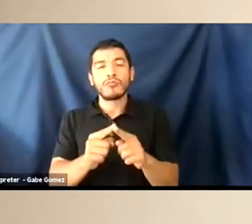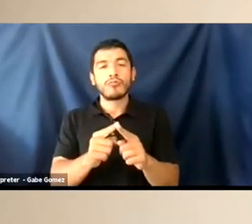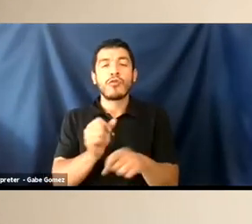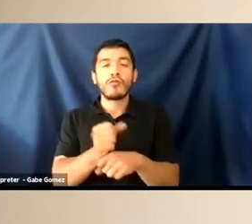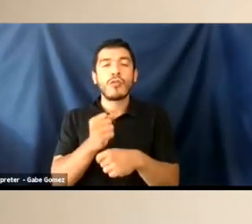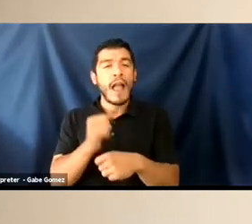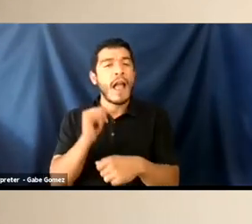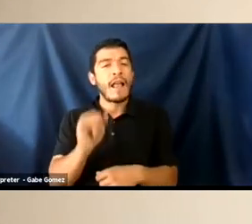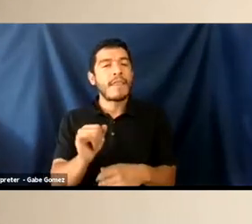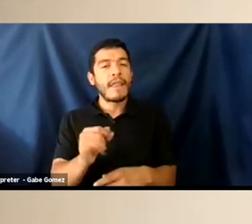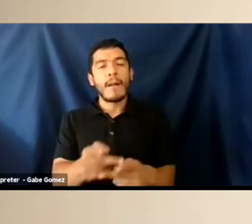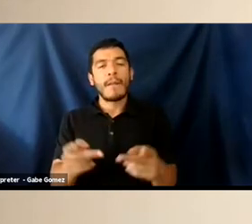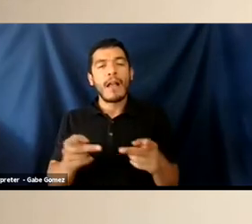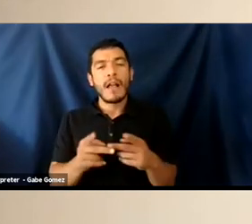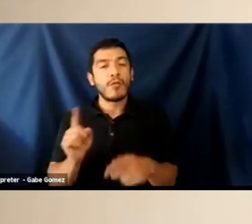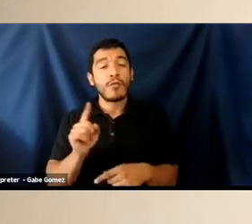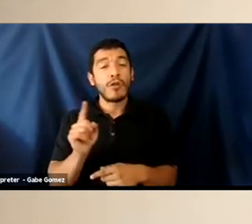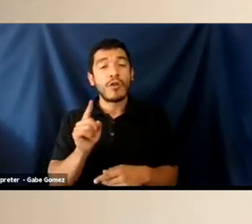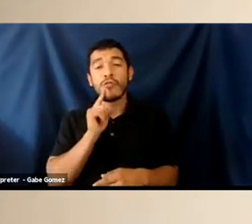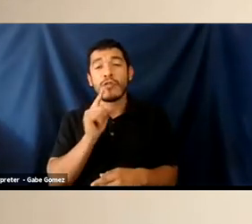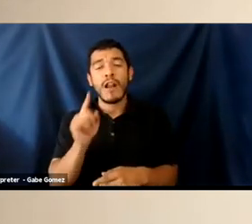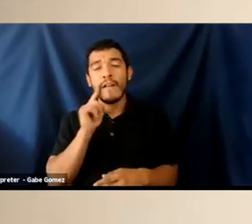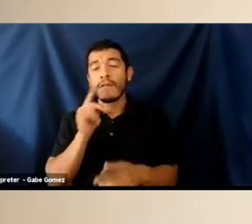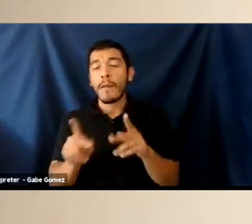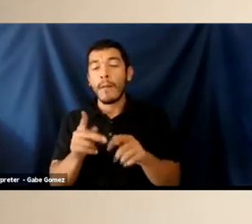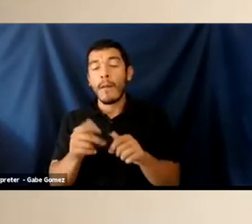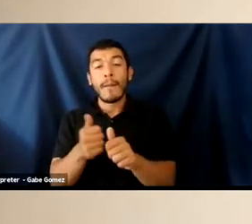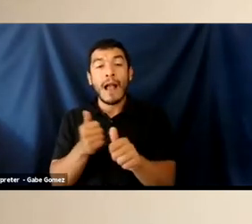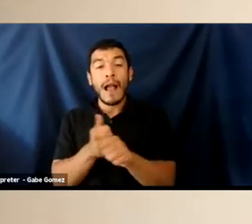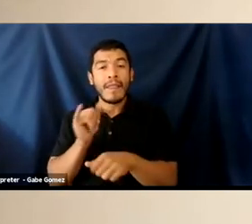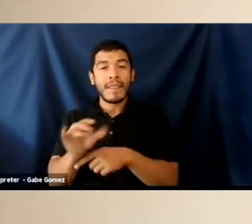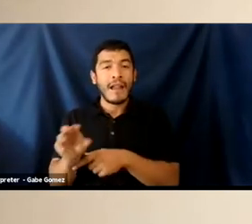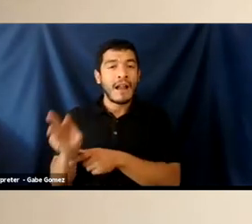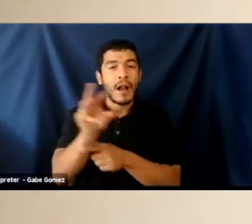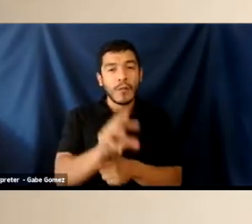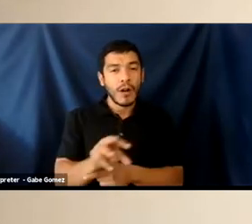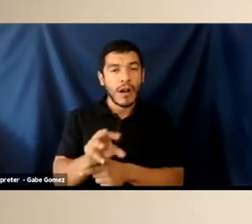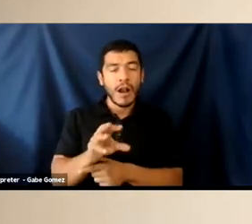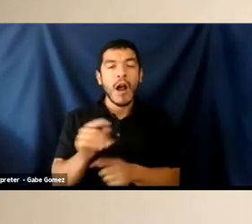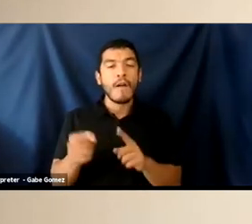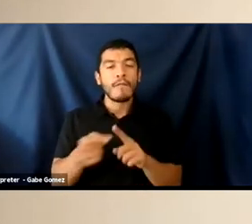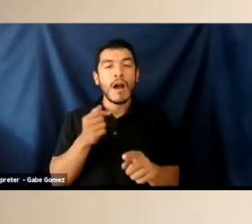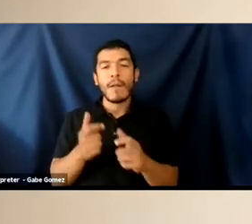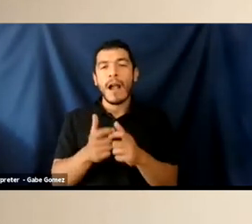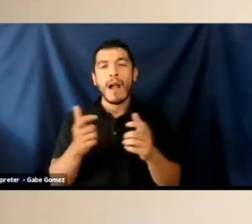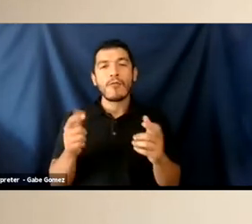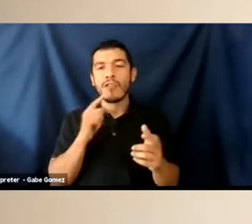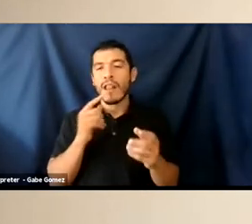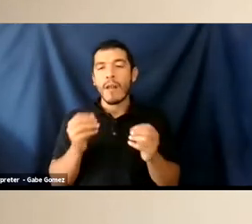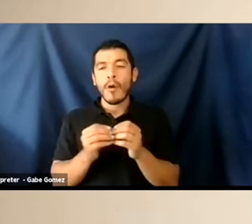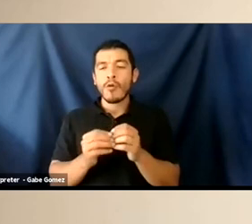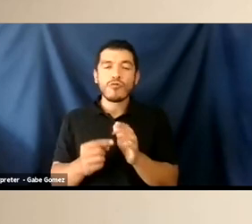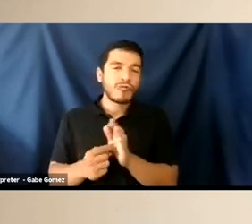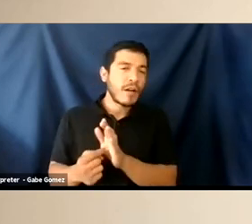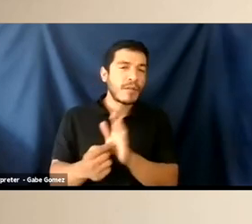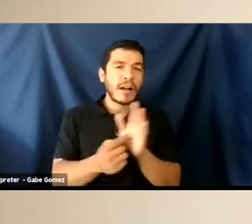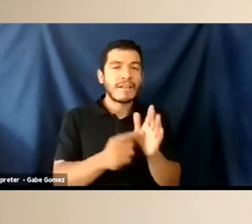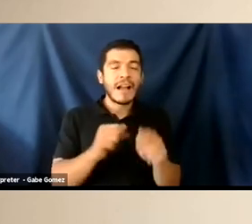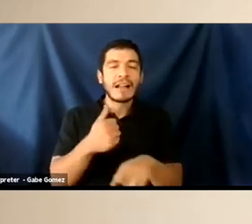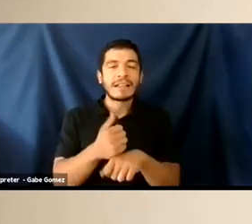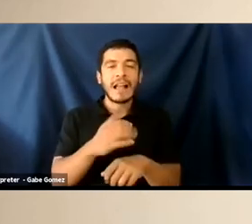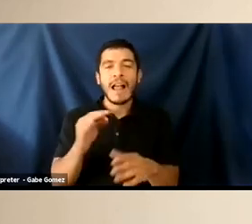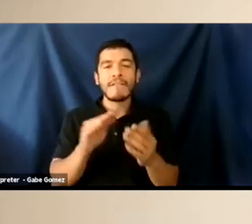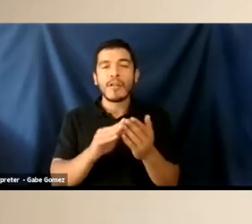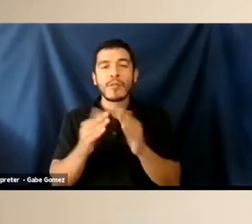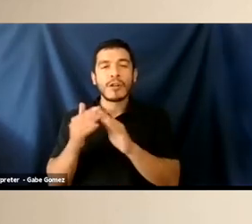space for, particularly for people behind the camera from a much more representative set of